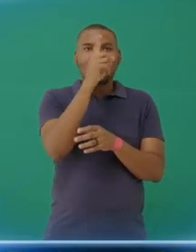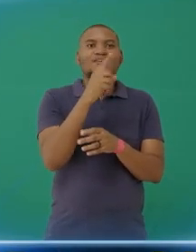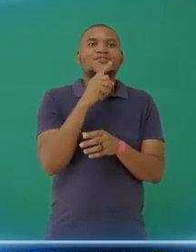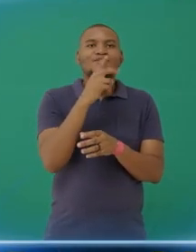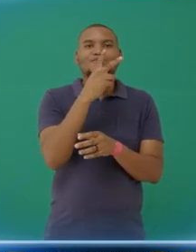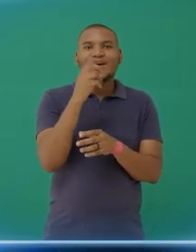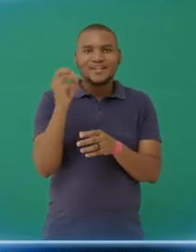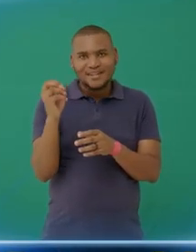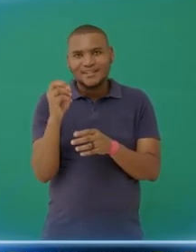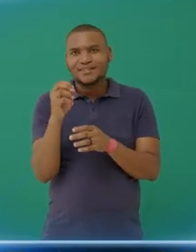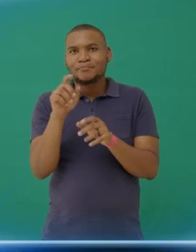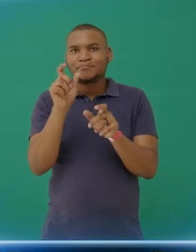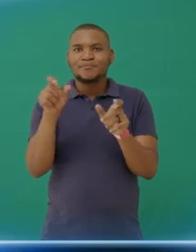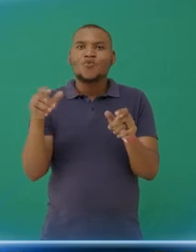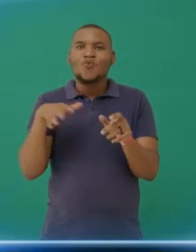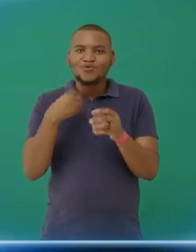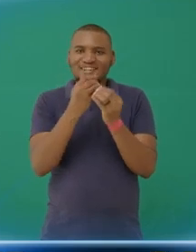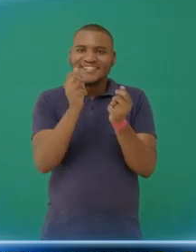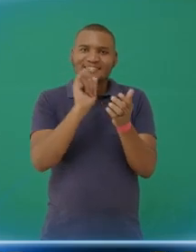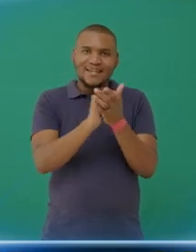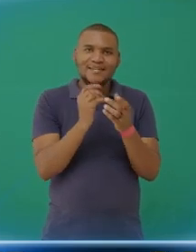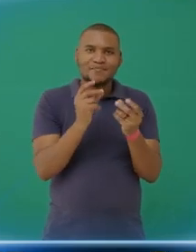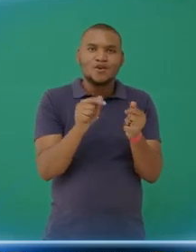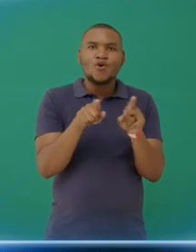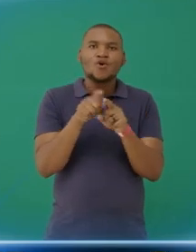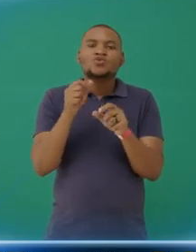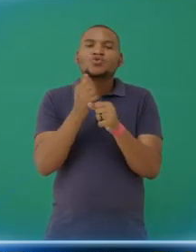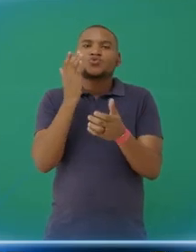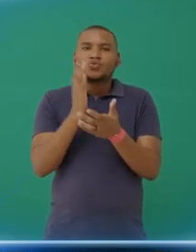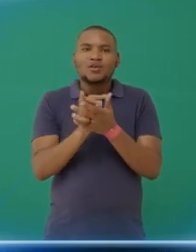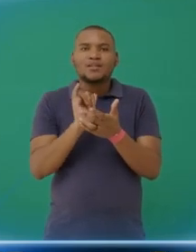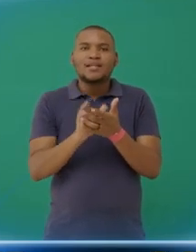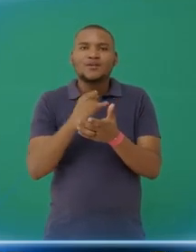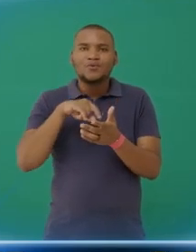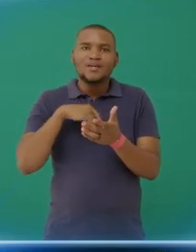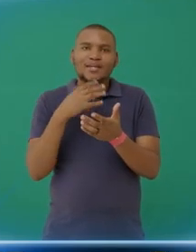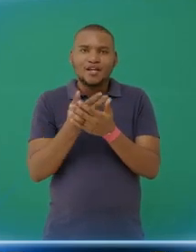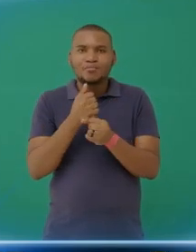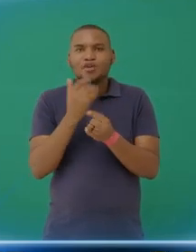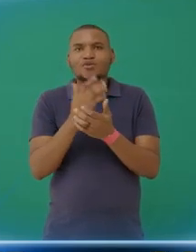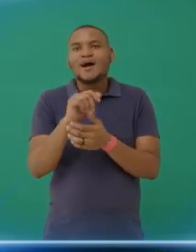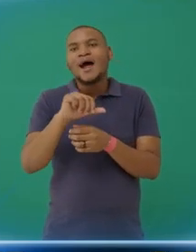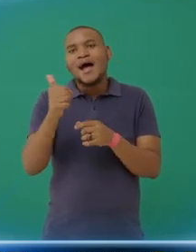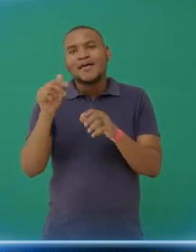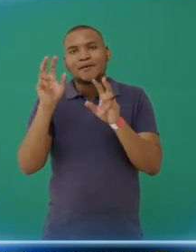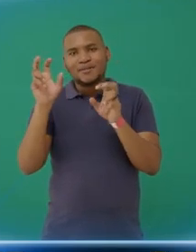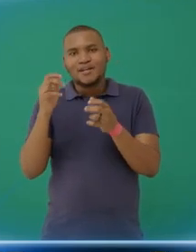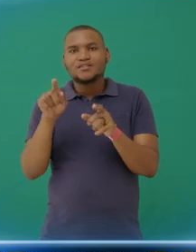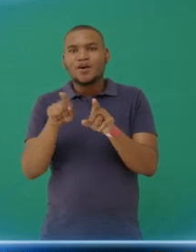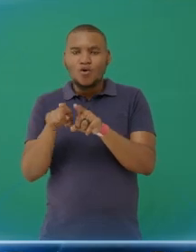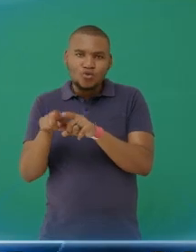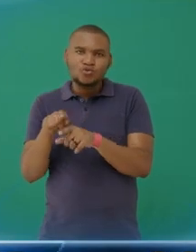residents. So we would want to address that immediately, but also ensure that we can ensure that other matters are also devolved.